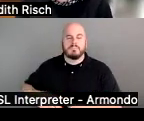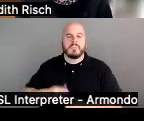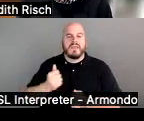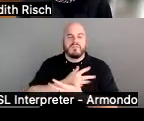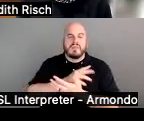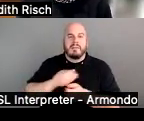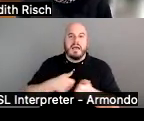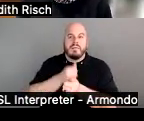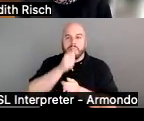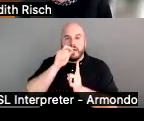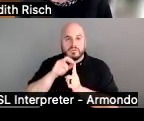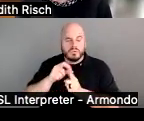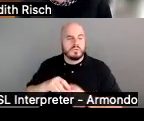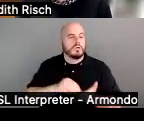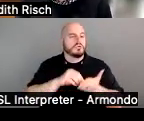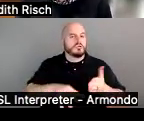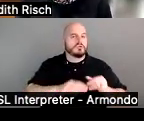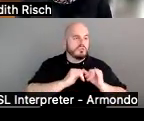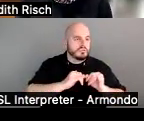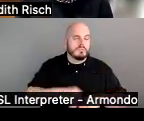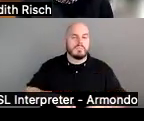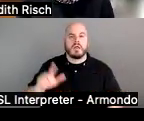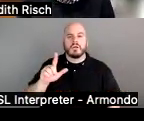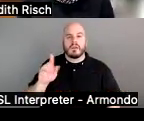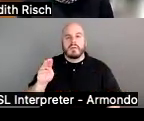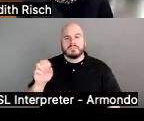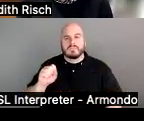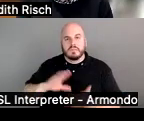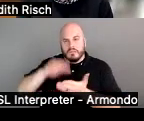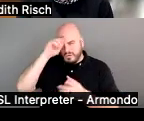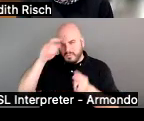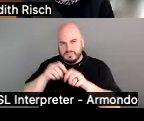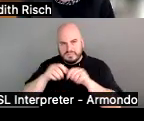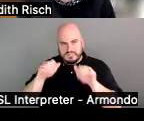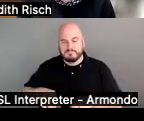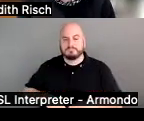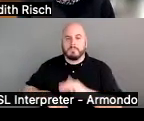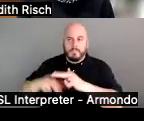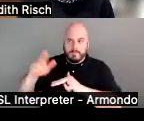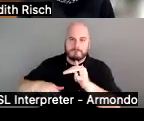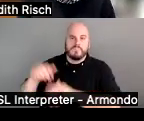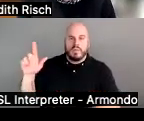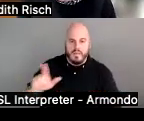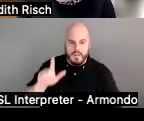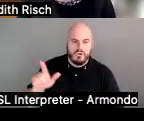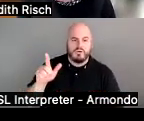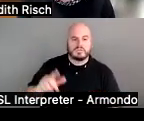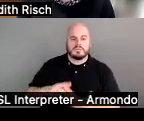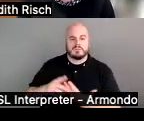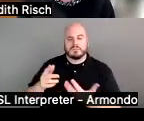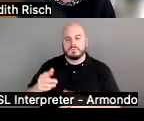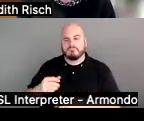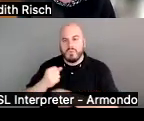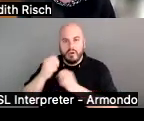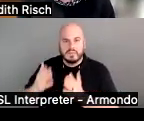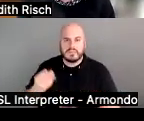student instructional, the learning management systems, the billing, the libraries, the employee, the HR system, something